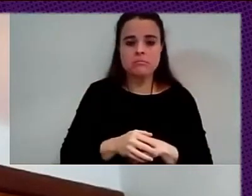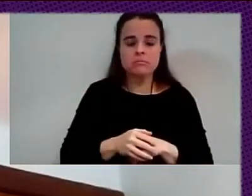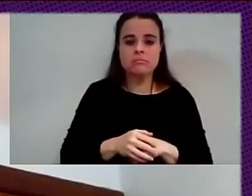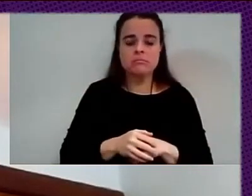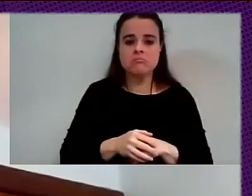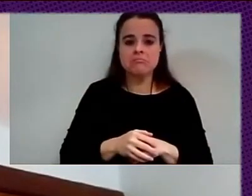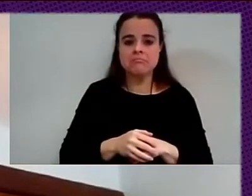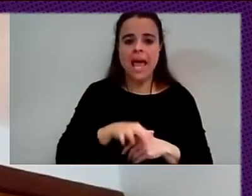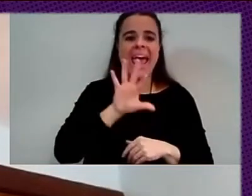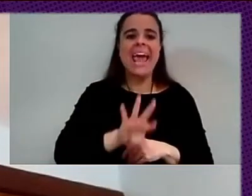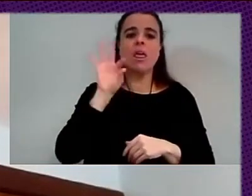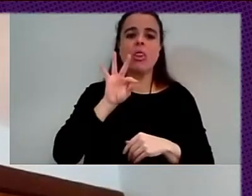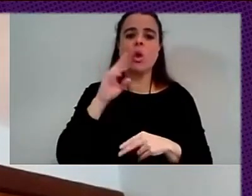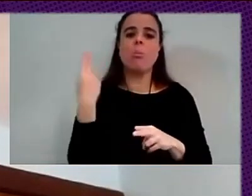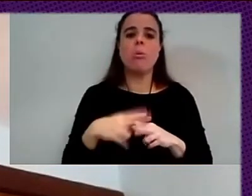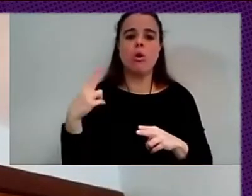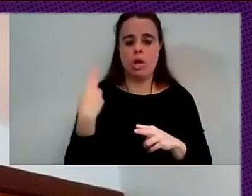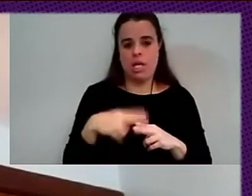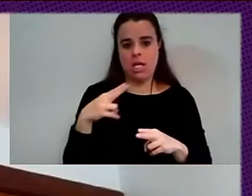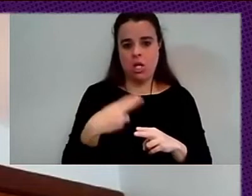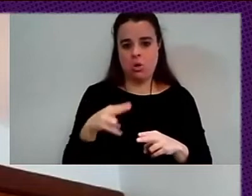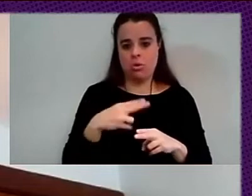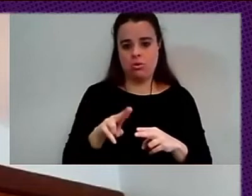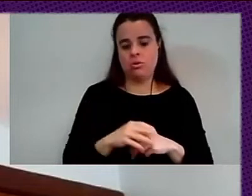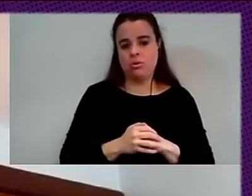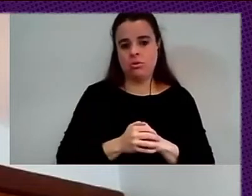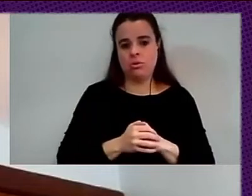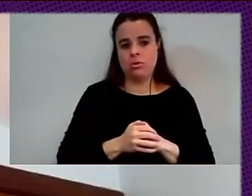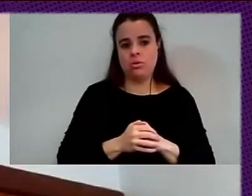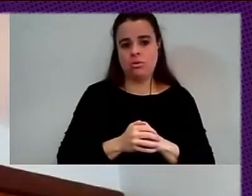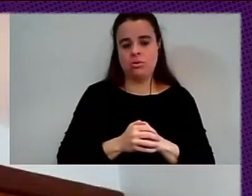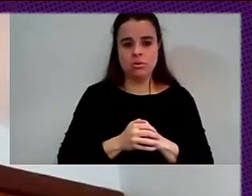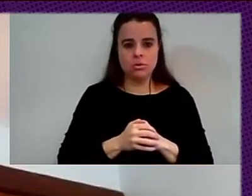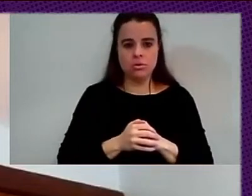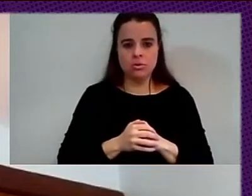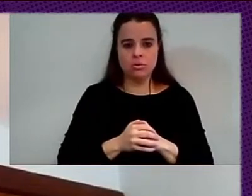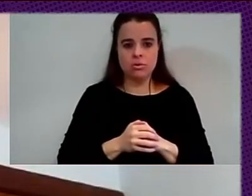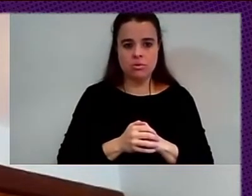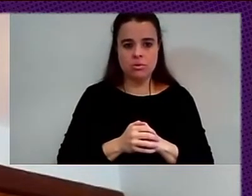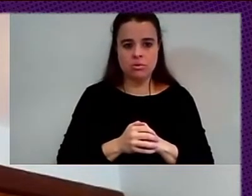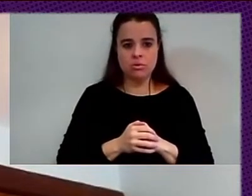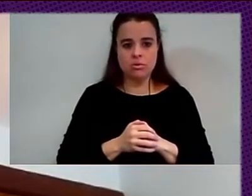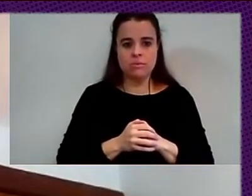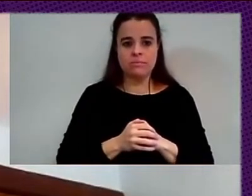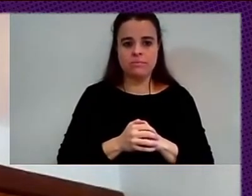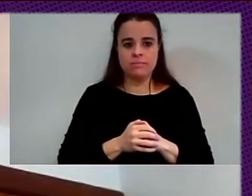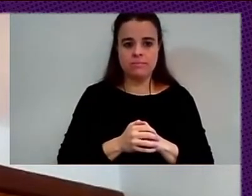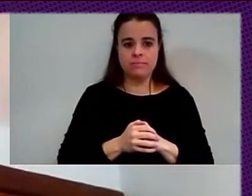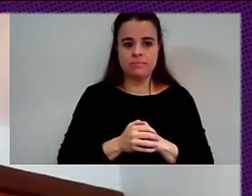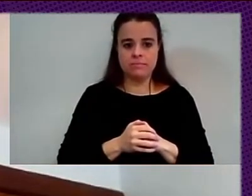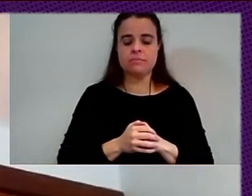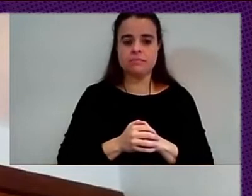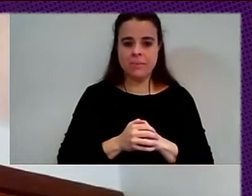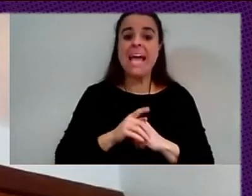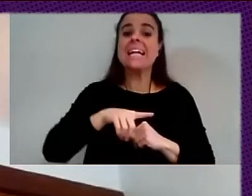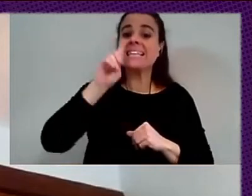when if we're looking right now at antitrust and we're looking at Congress regulating big